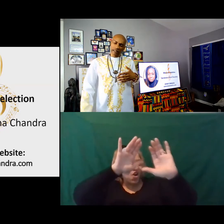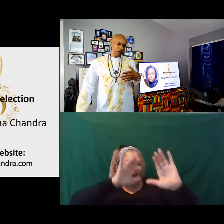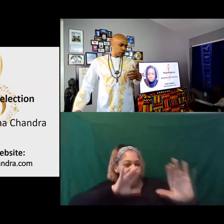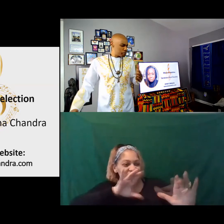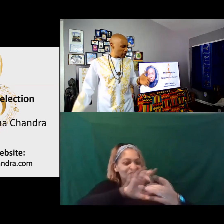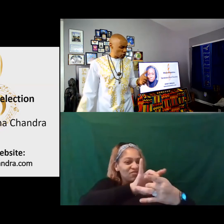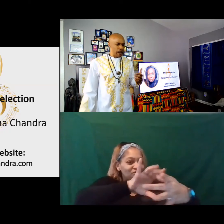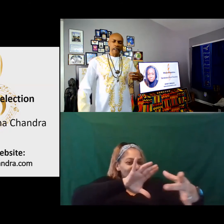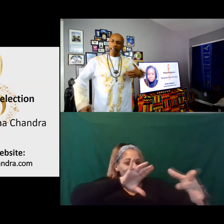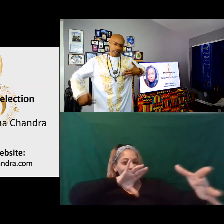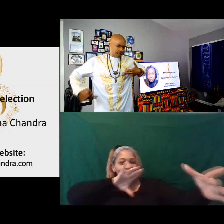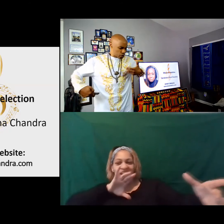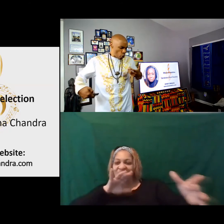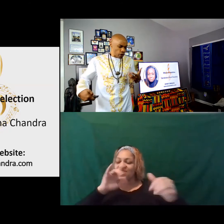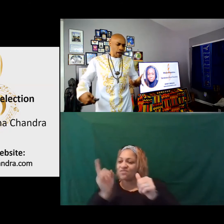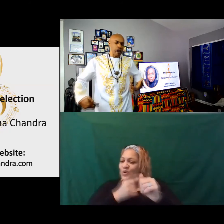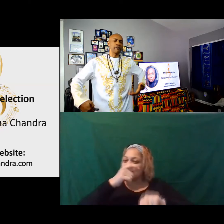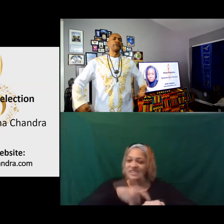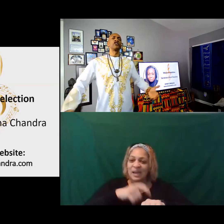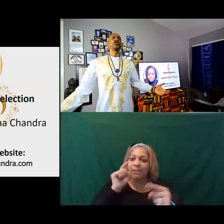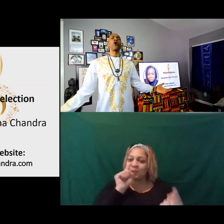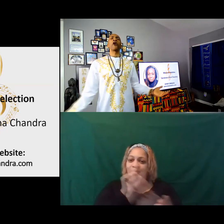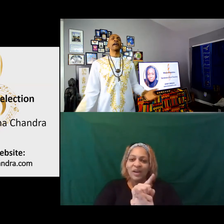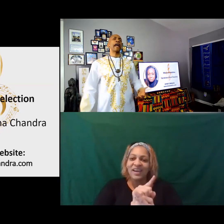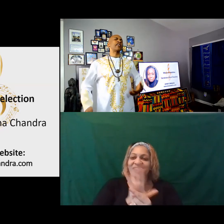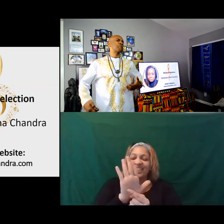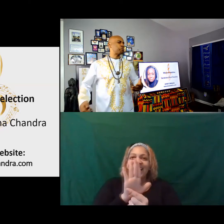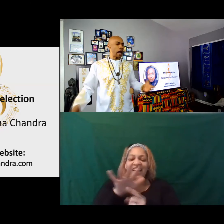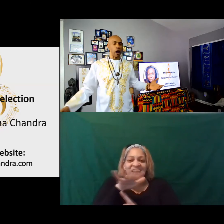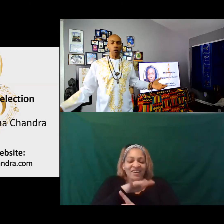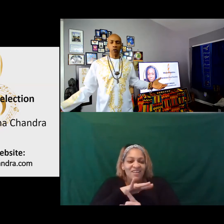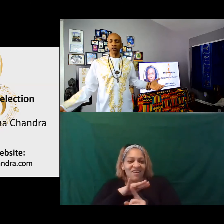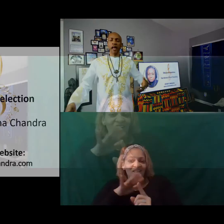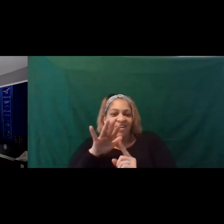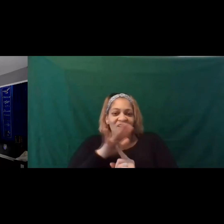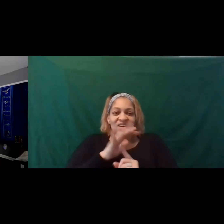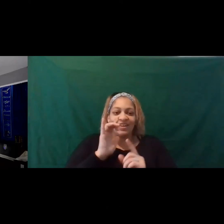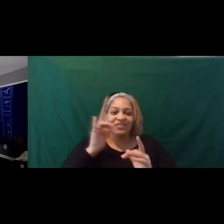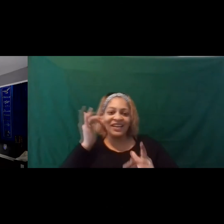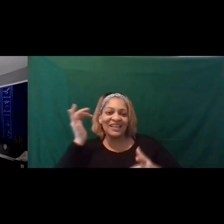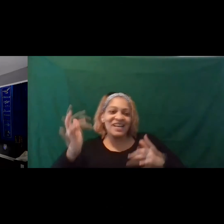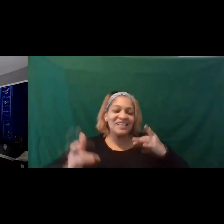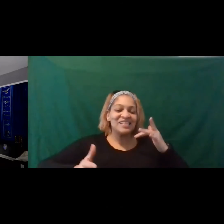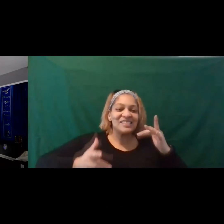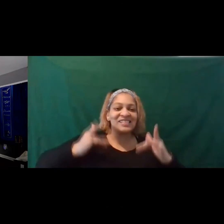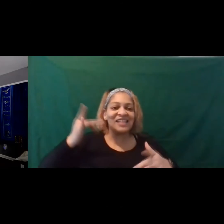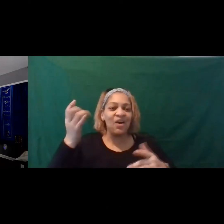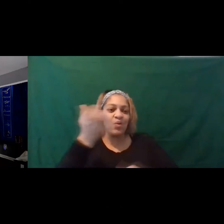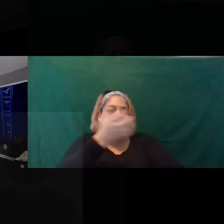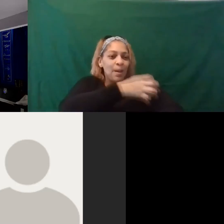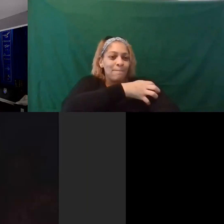Ever since I first met her, like this aura of joy and power and presence radiates from